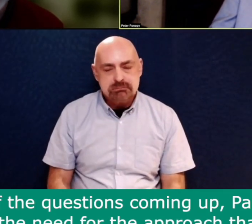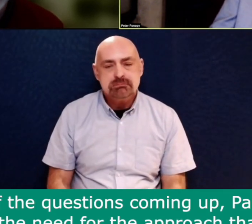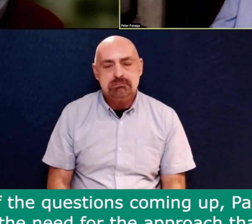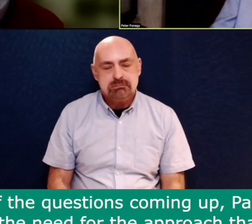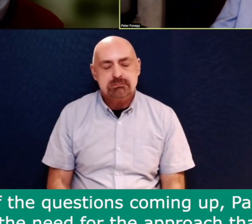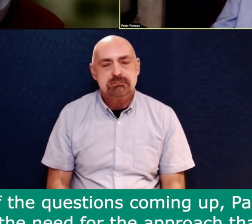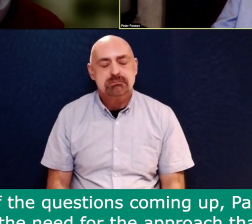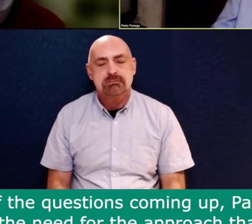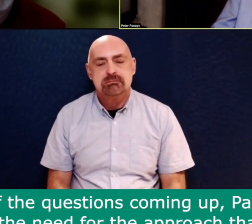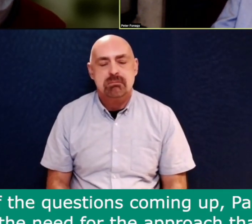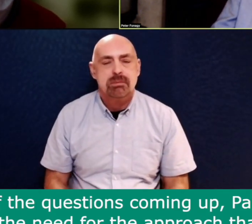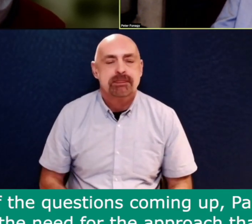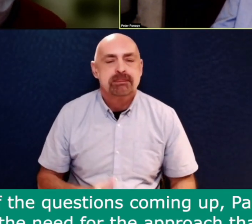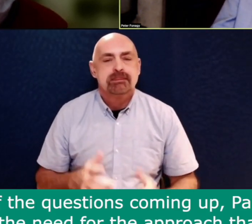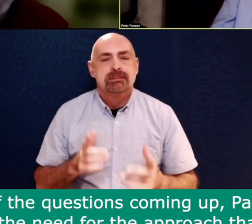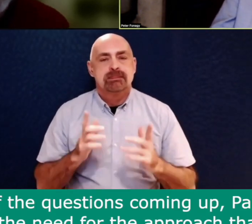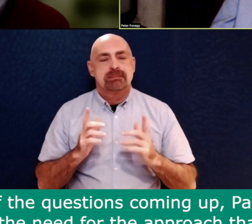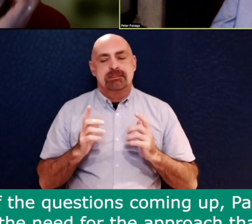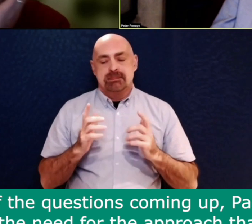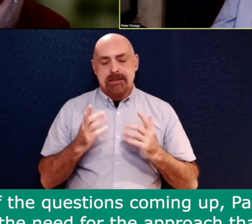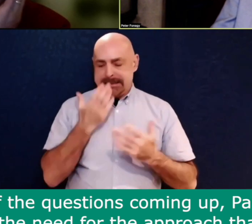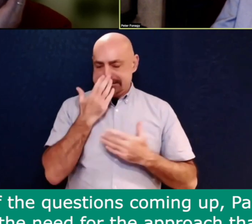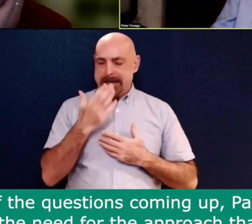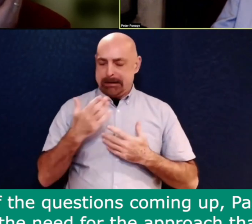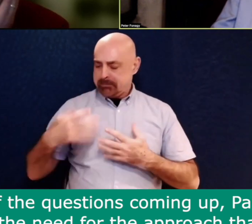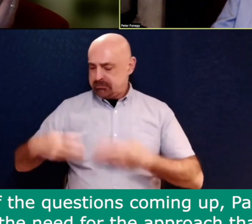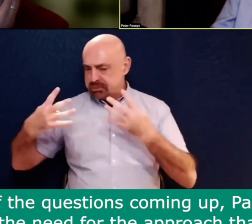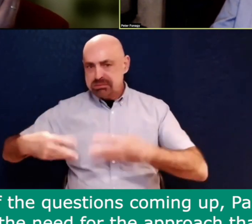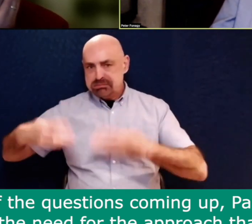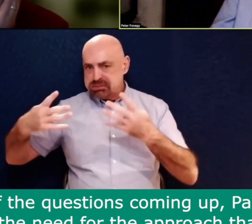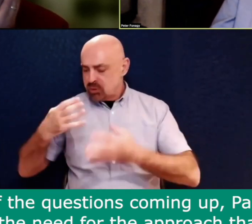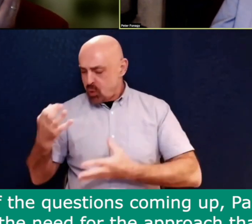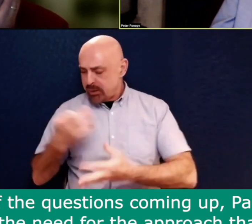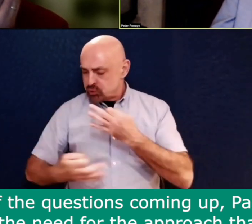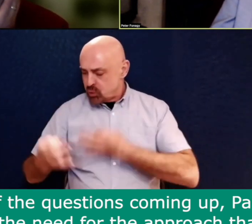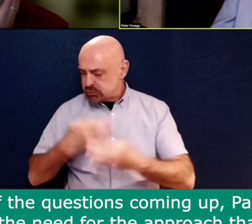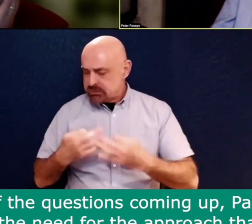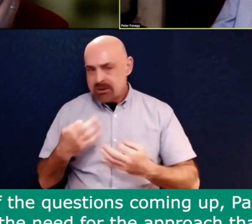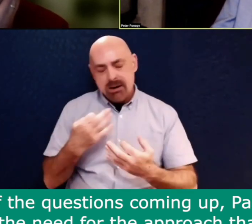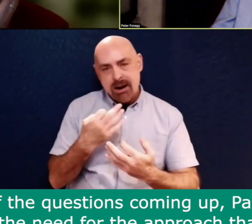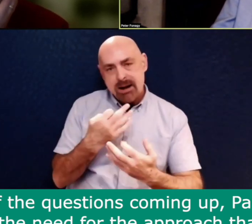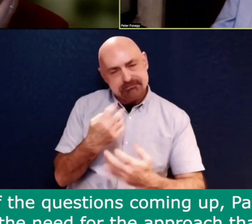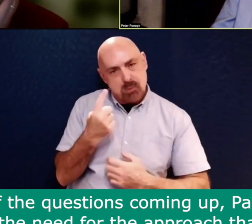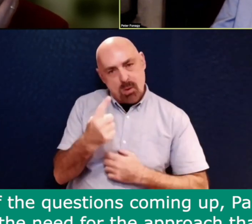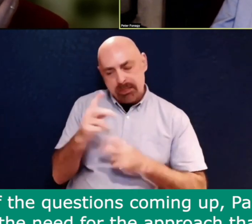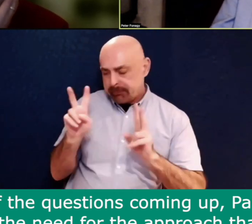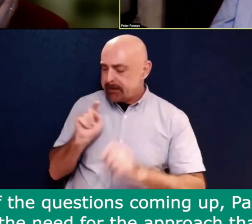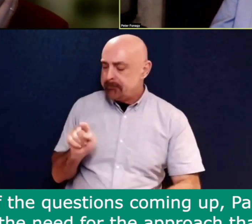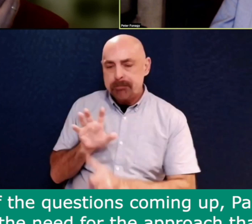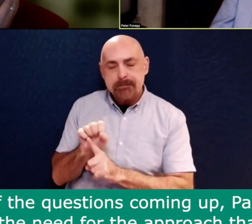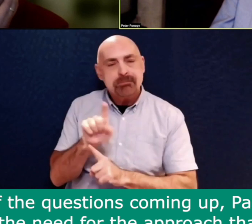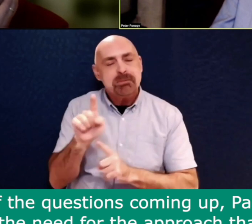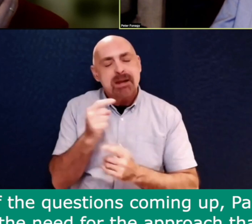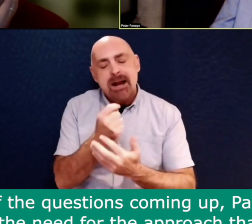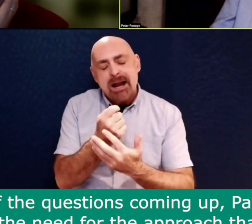the themes of the questions coming up, Paul, is how much people really appreciate